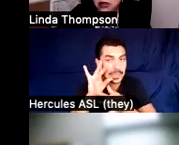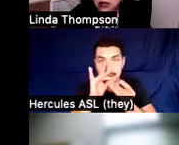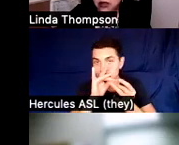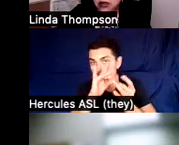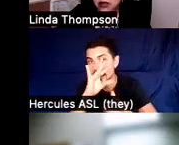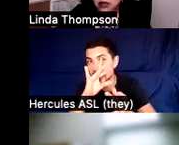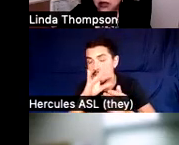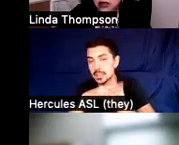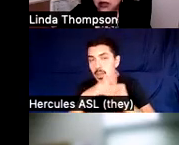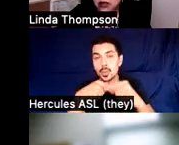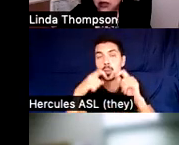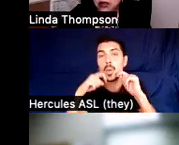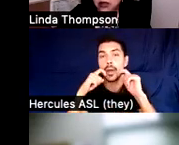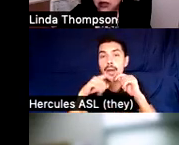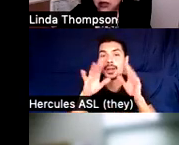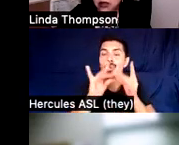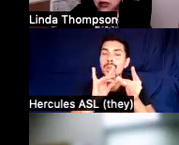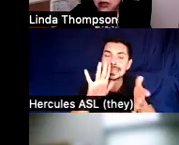cry,